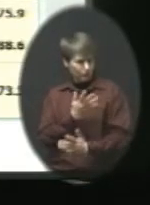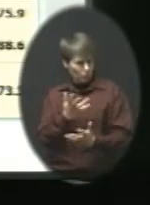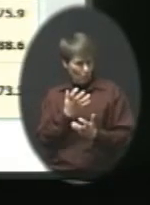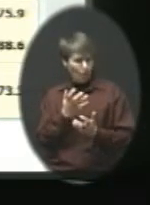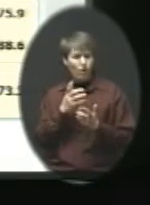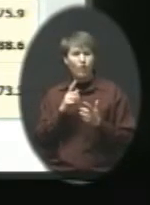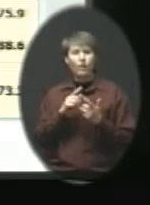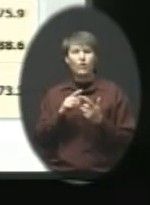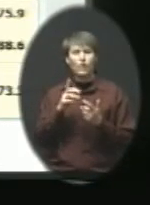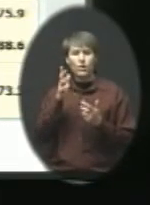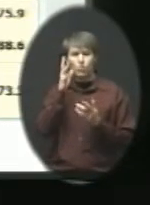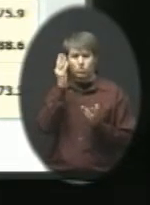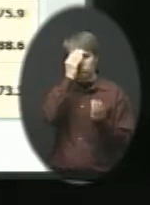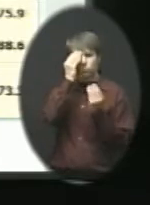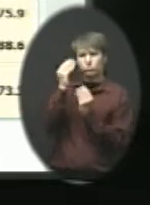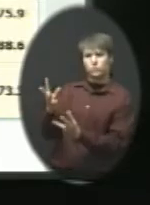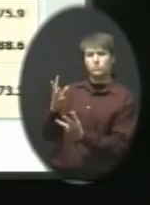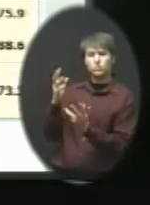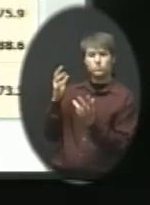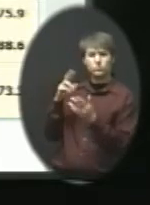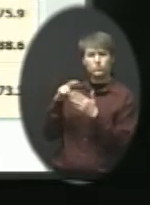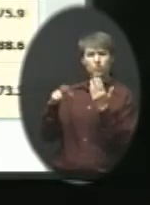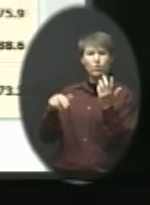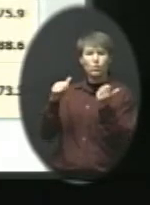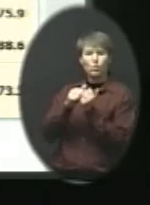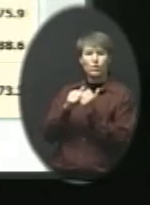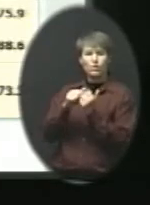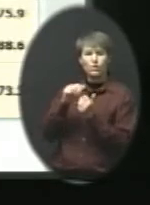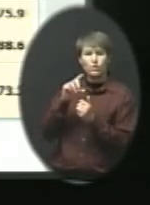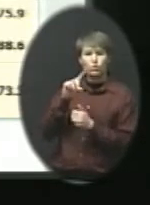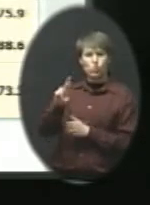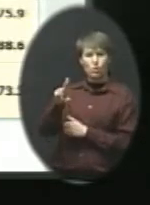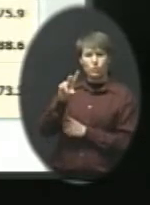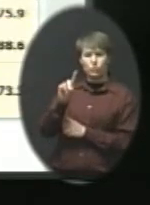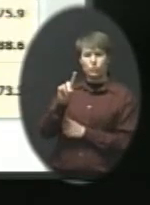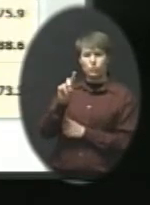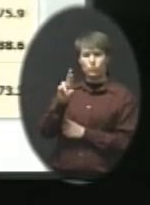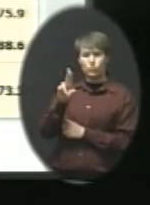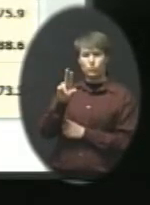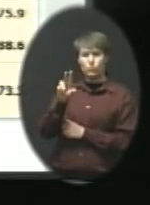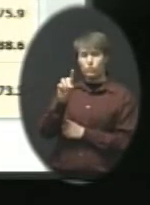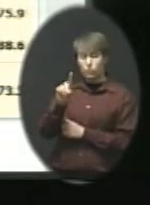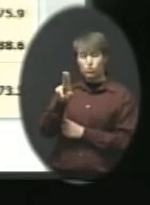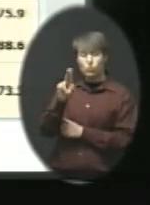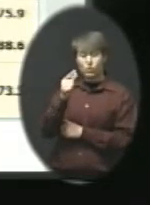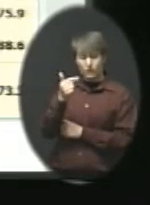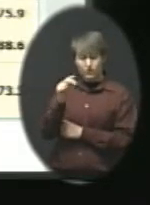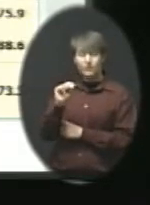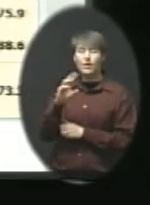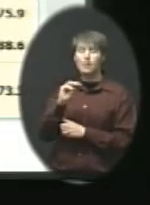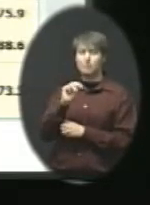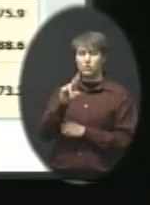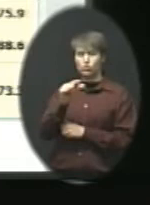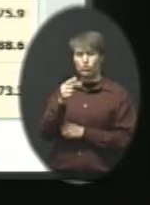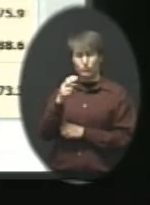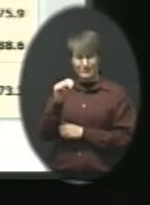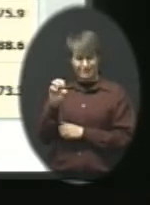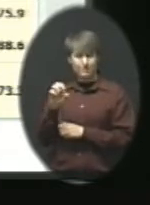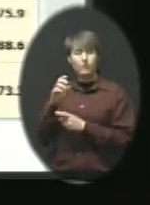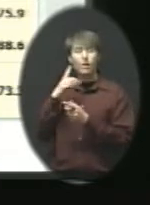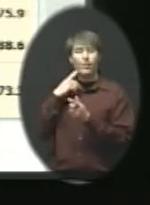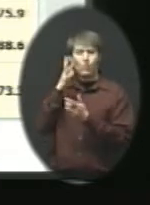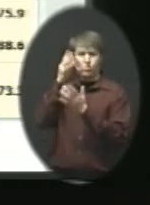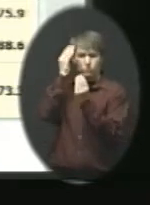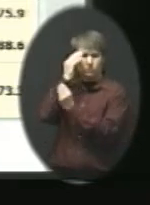and we are sharing we shared that results, of course, with Dr. Dugan and Mr. Green, and they're going to share it with the bus company